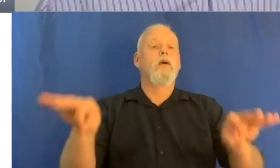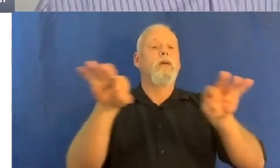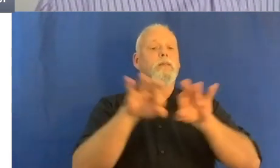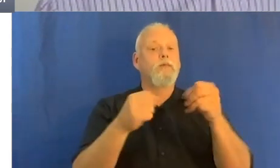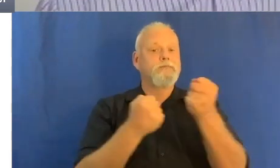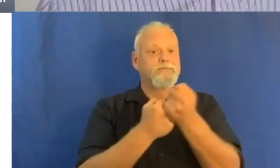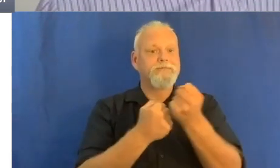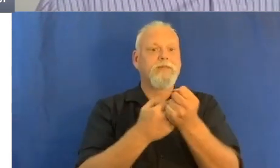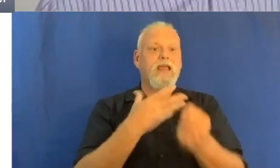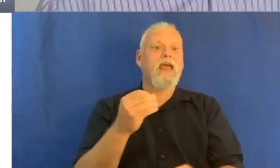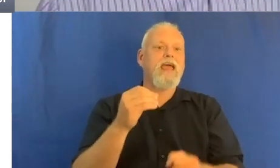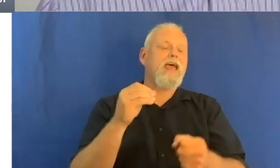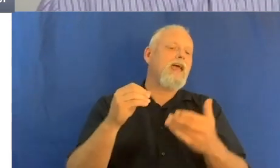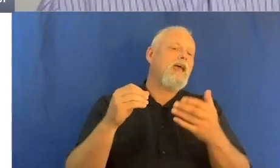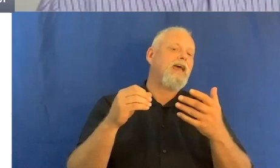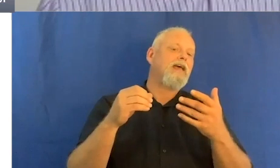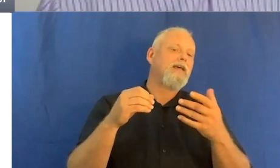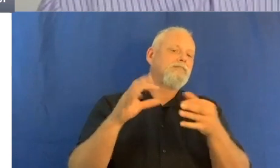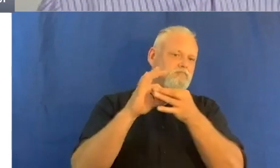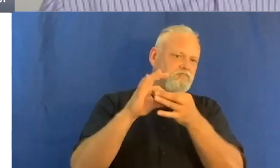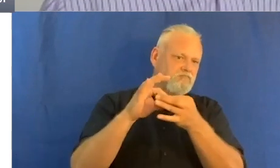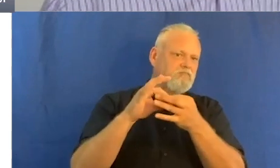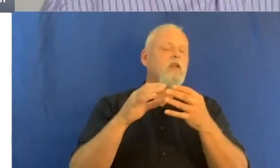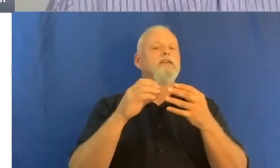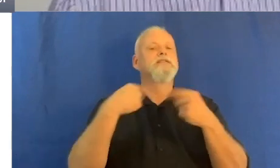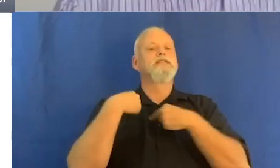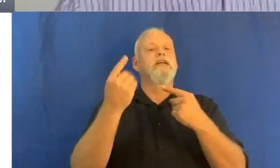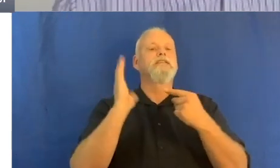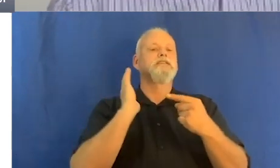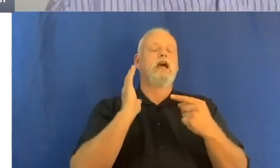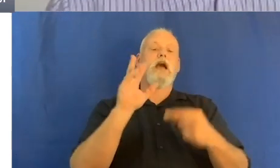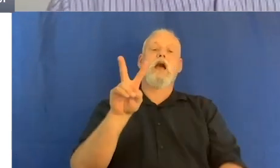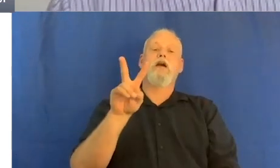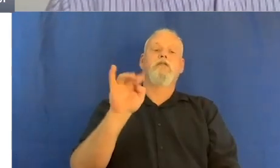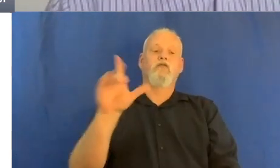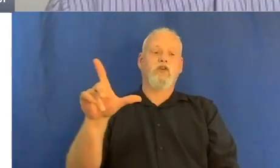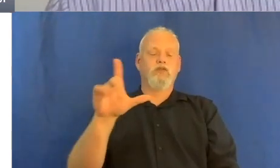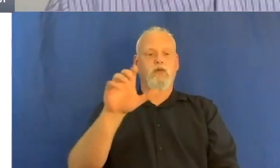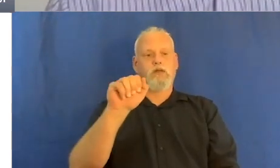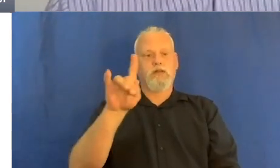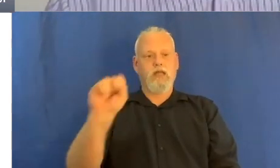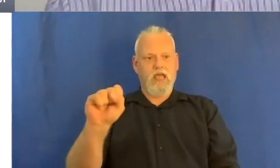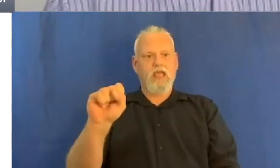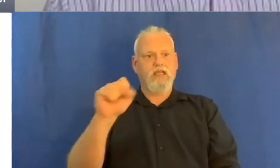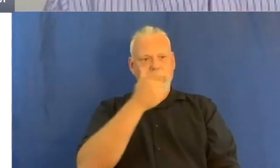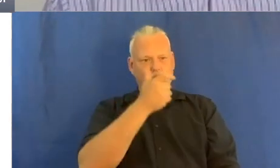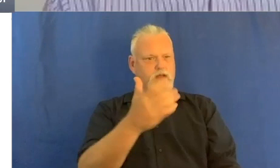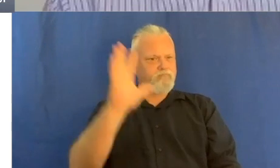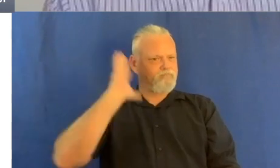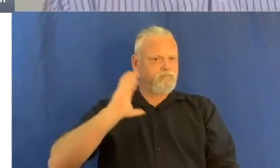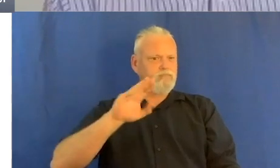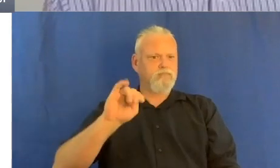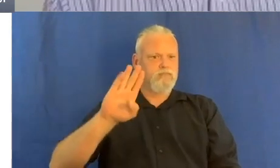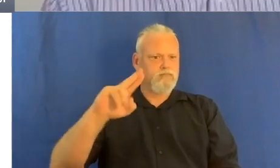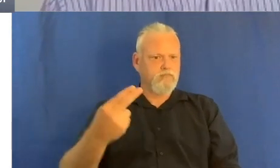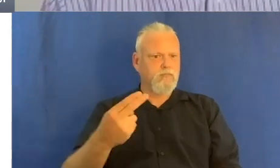advocates. Since our virtual AIDSWatch in March, the